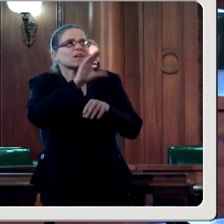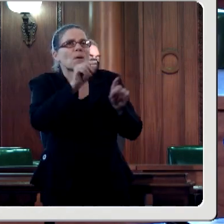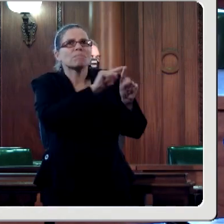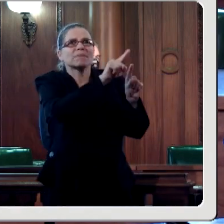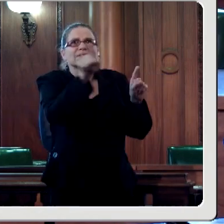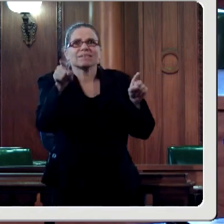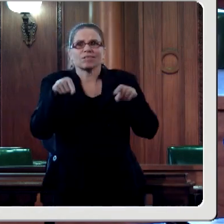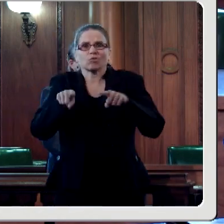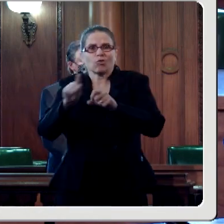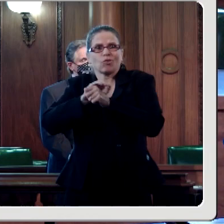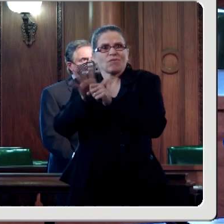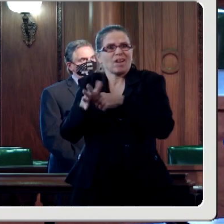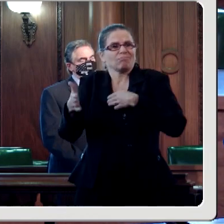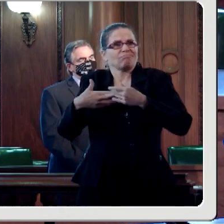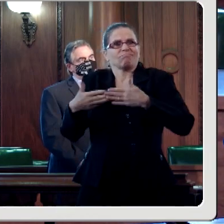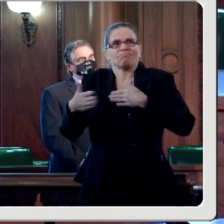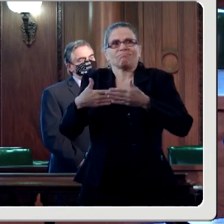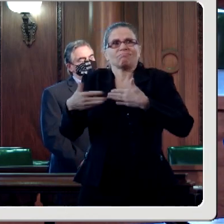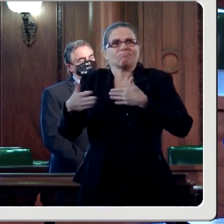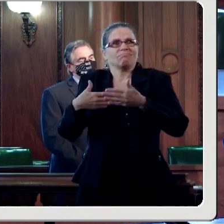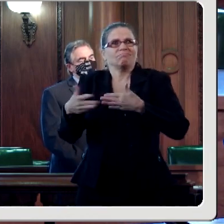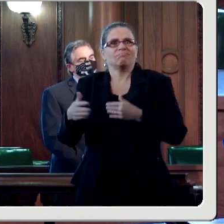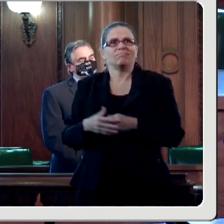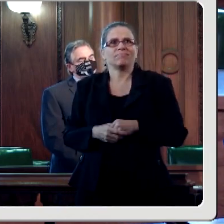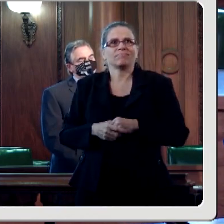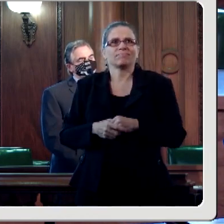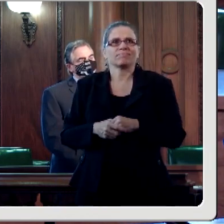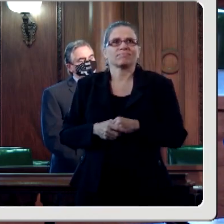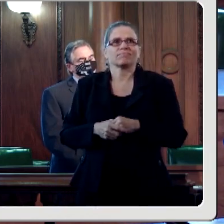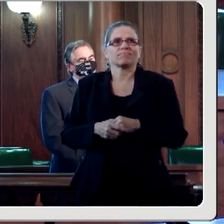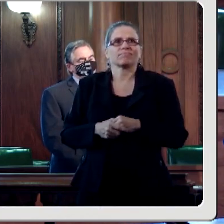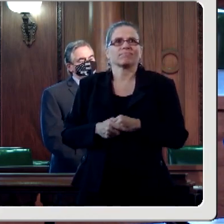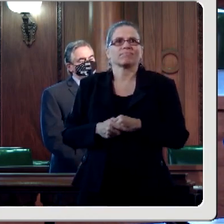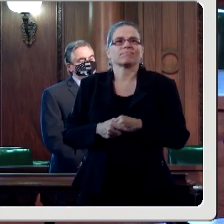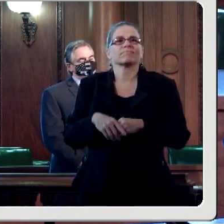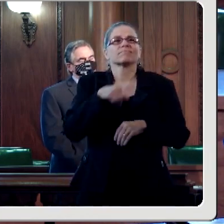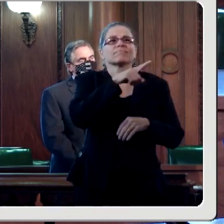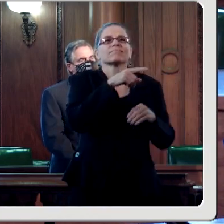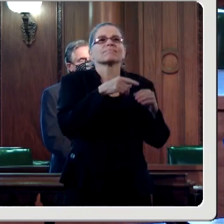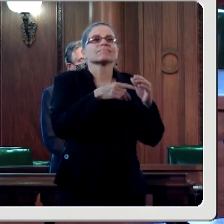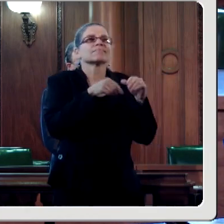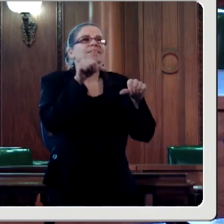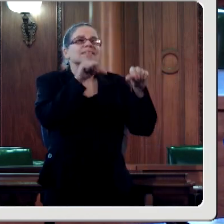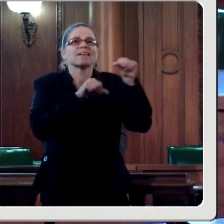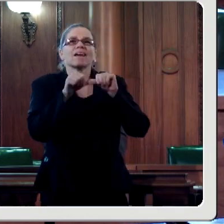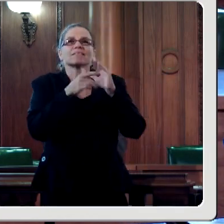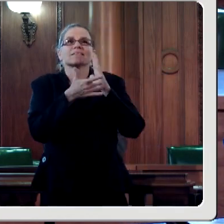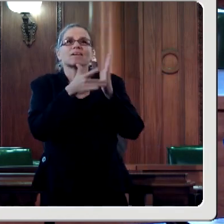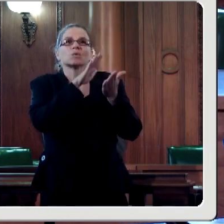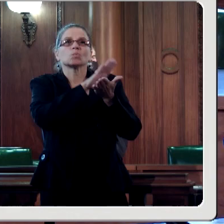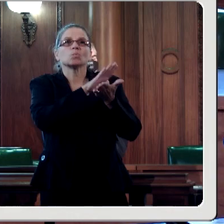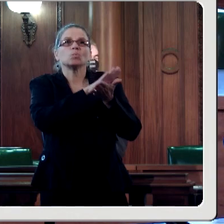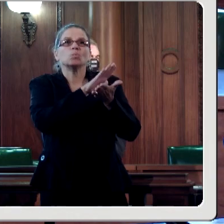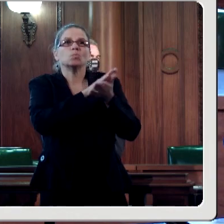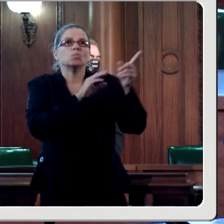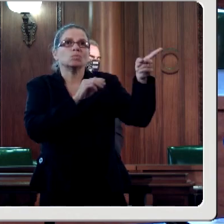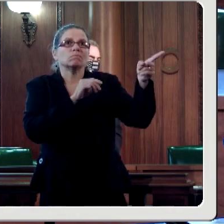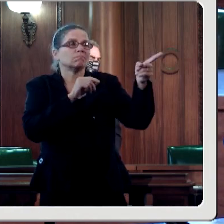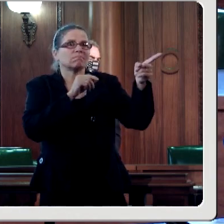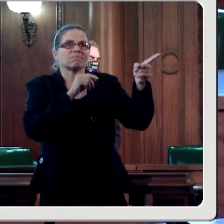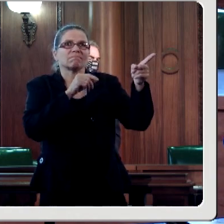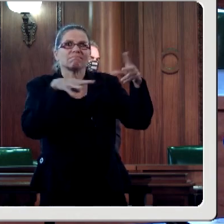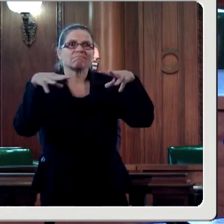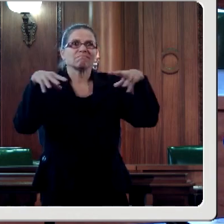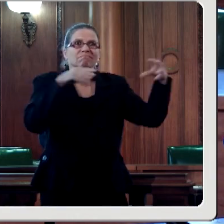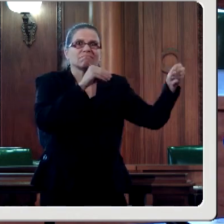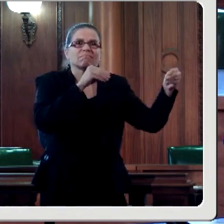SciTech. Eversource was on scene, and John Kerrigan and our electrical staff did a great job to determine the source of that